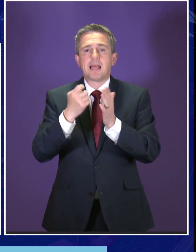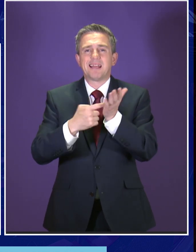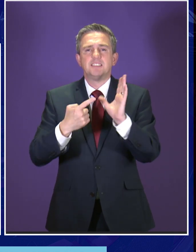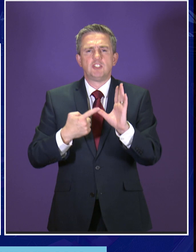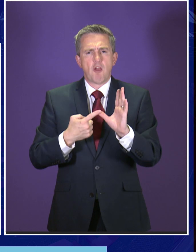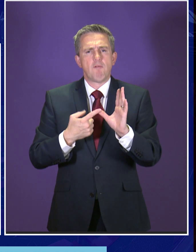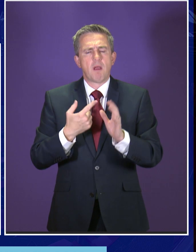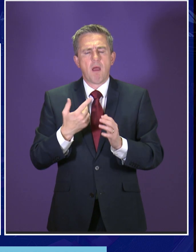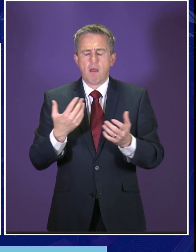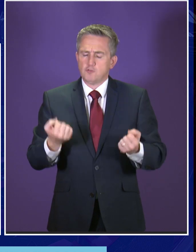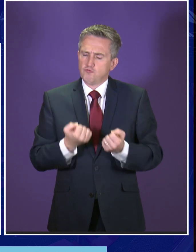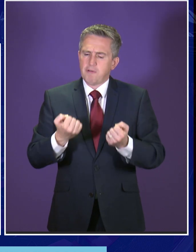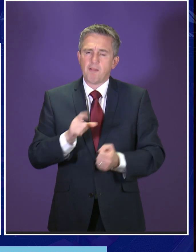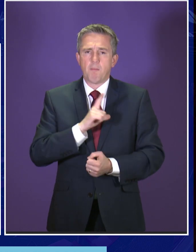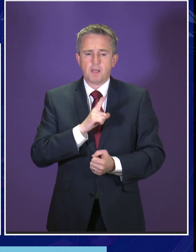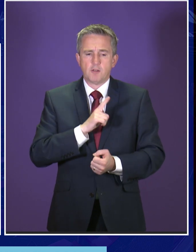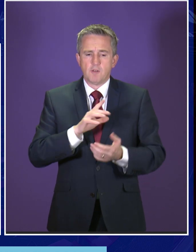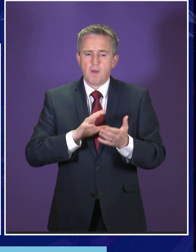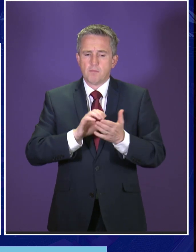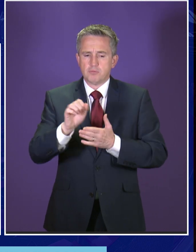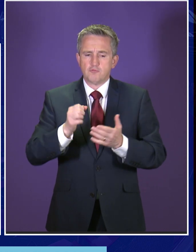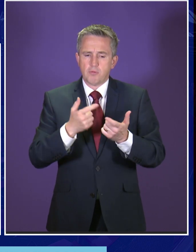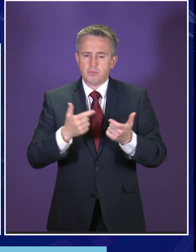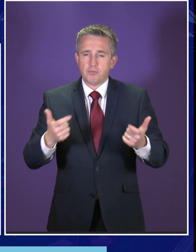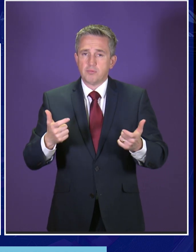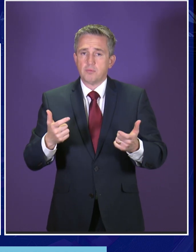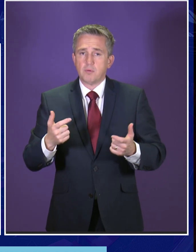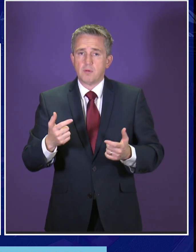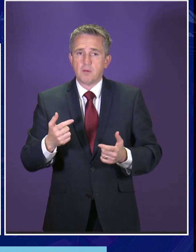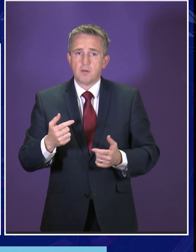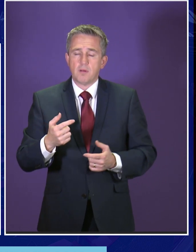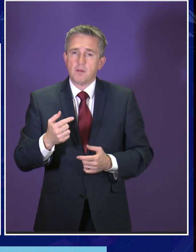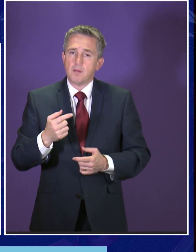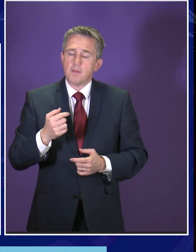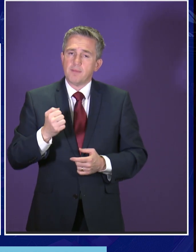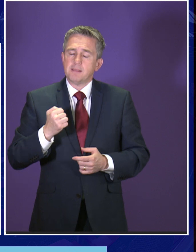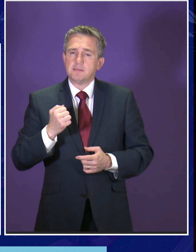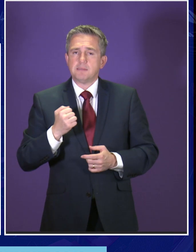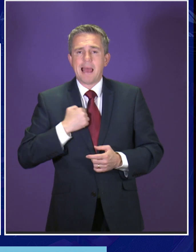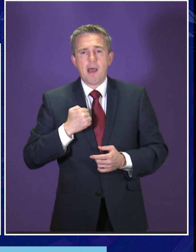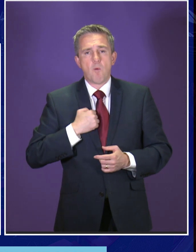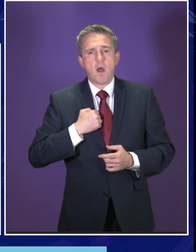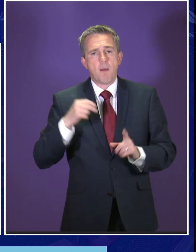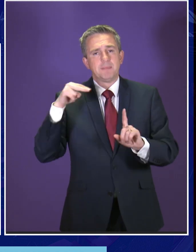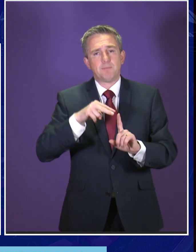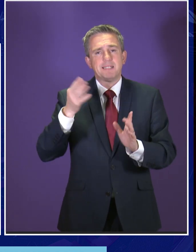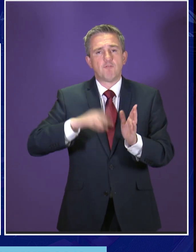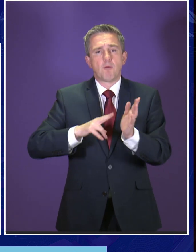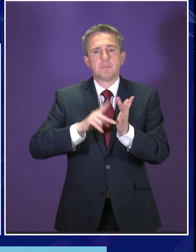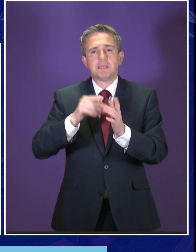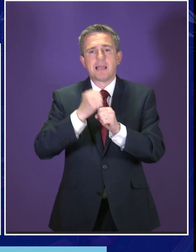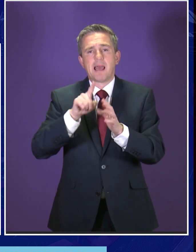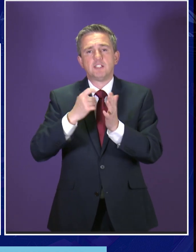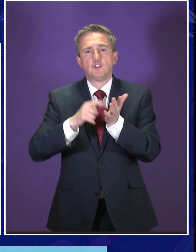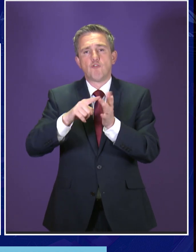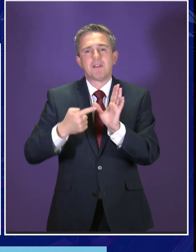cultural diversity. I'm actually making this presentation on our own perspective, Nigerian perspective. We are